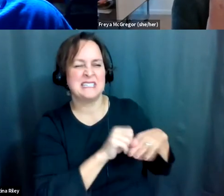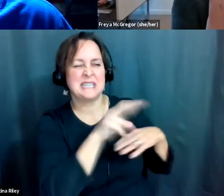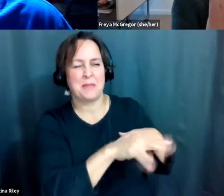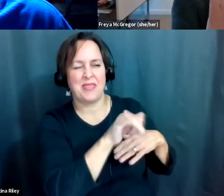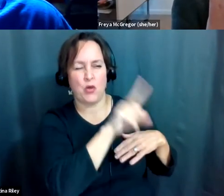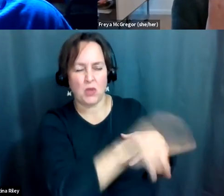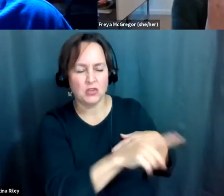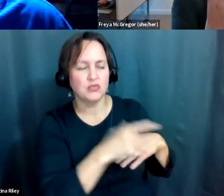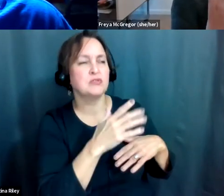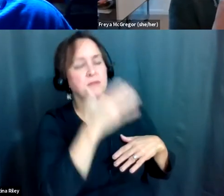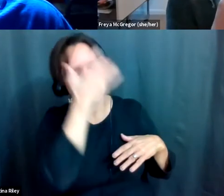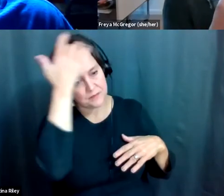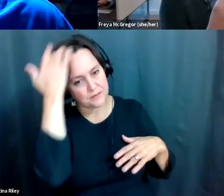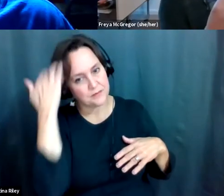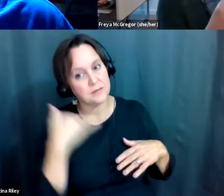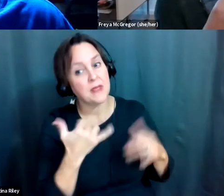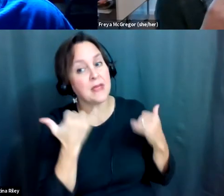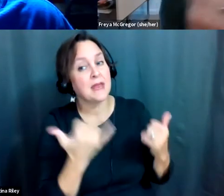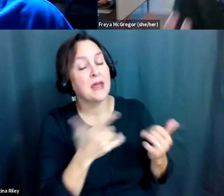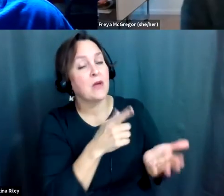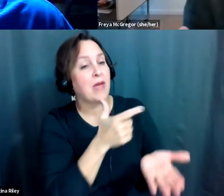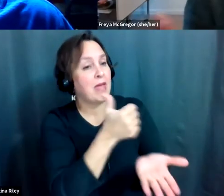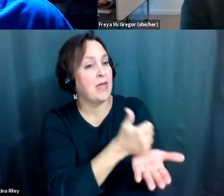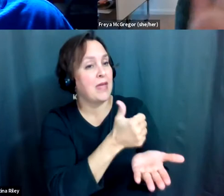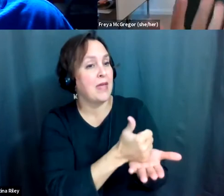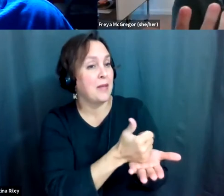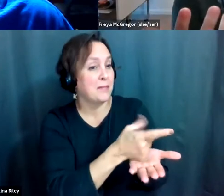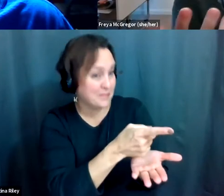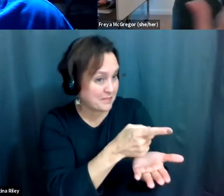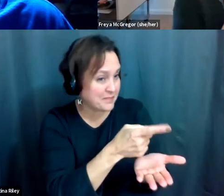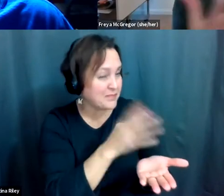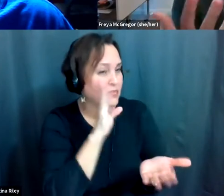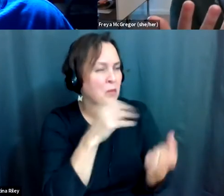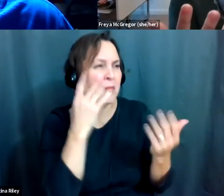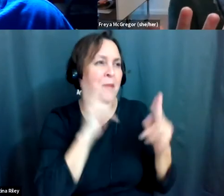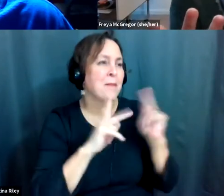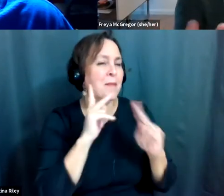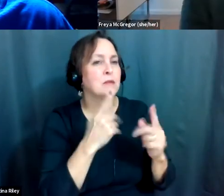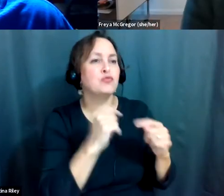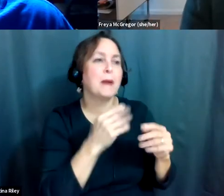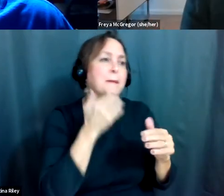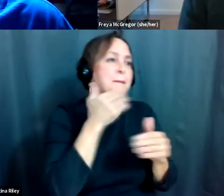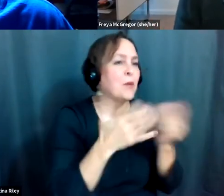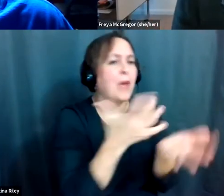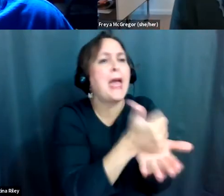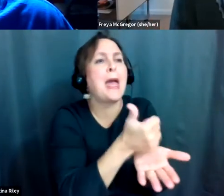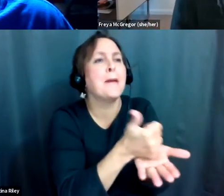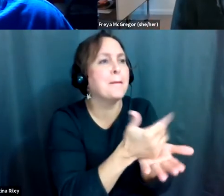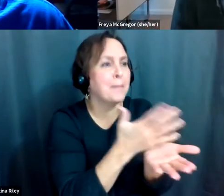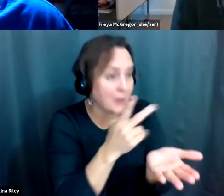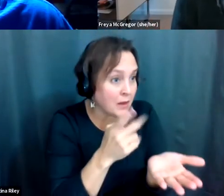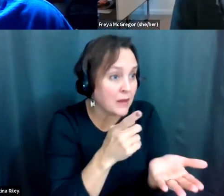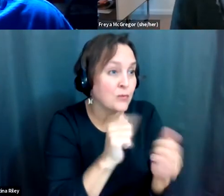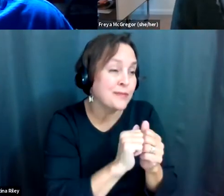but, um, so speaking of help, a lot of people often from, you know, trying to be kind, want to help folks with